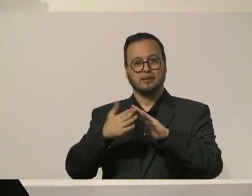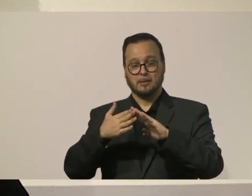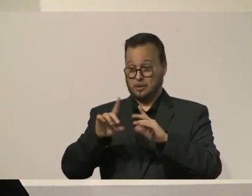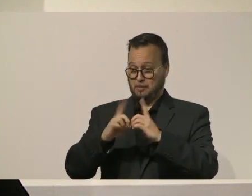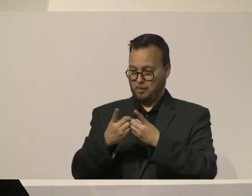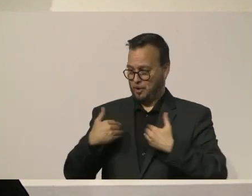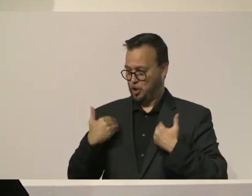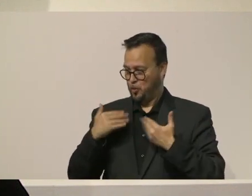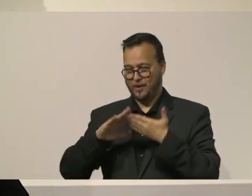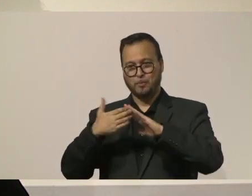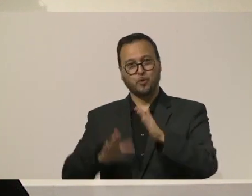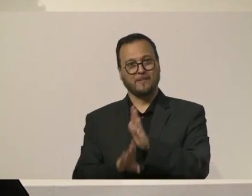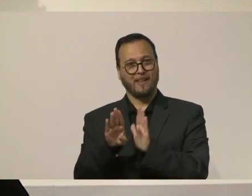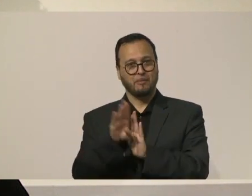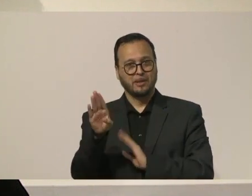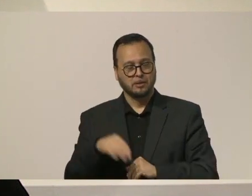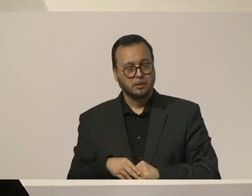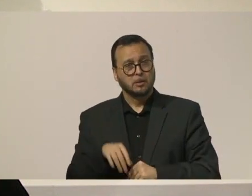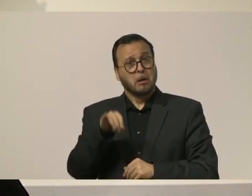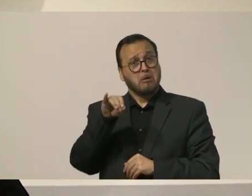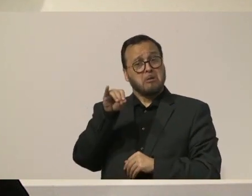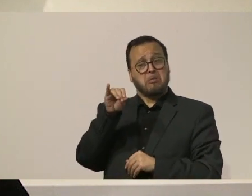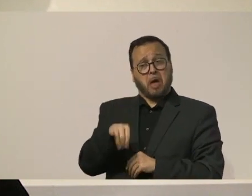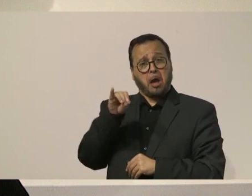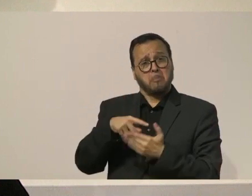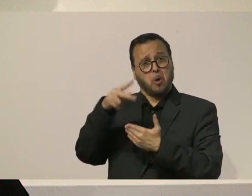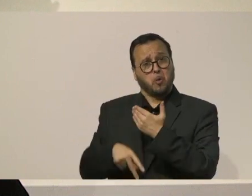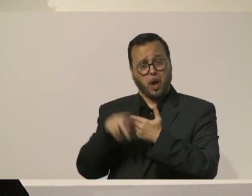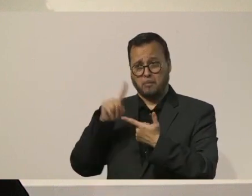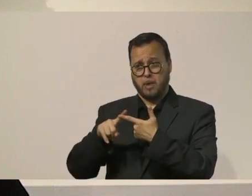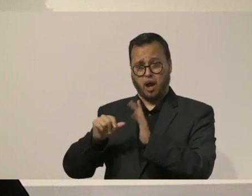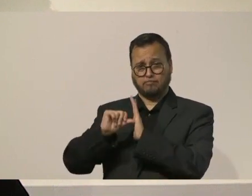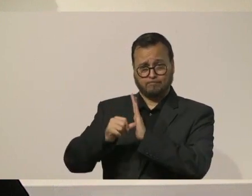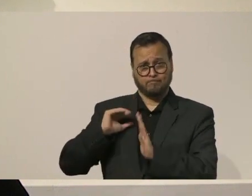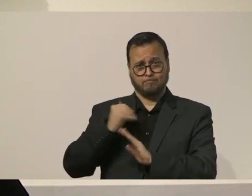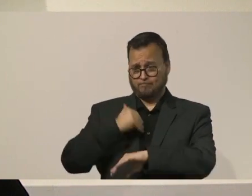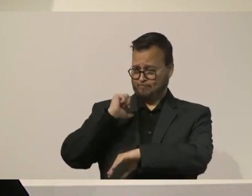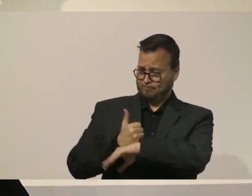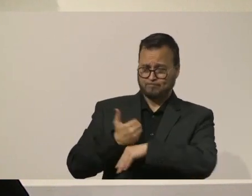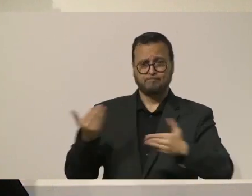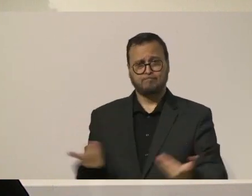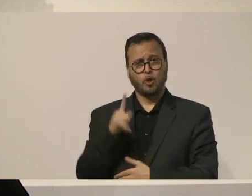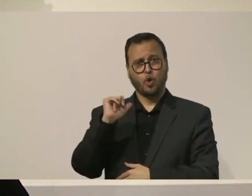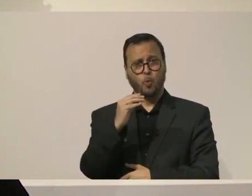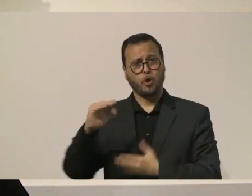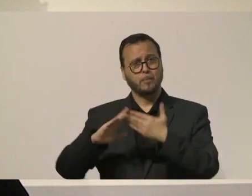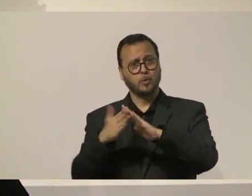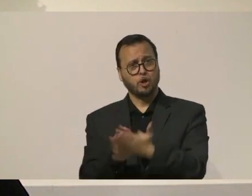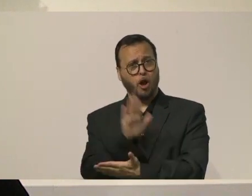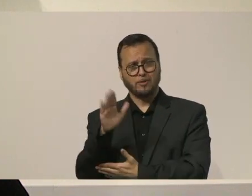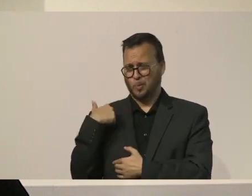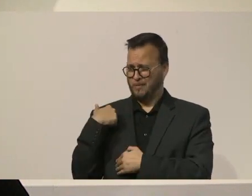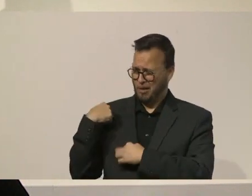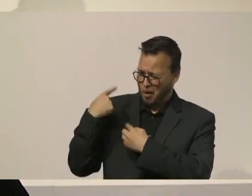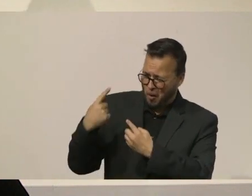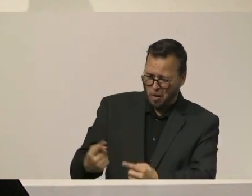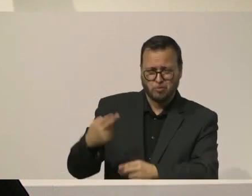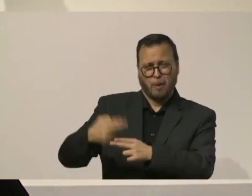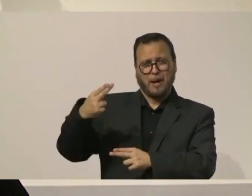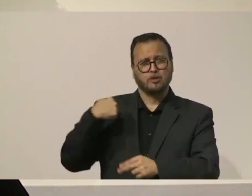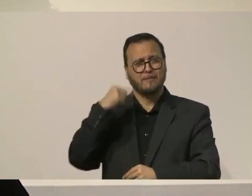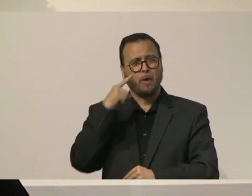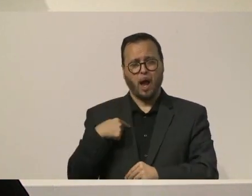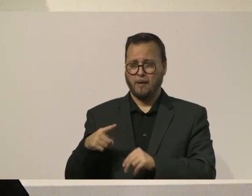Development. This program is a hallmark of LaGuardia Community College. LaGuardia has a long-standing reputation as having the largest and